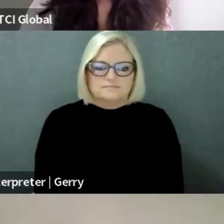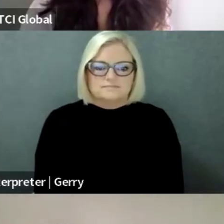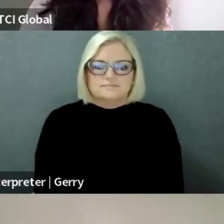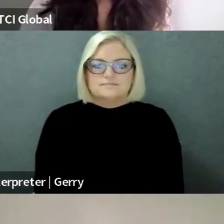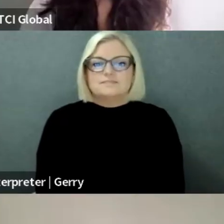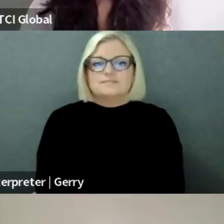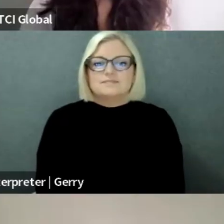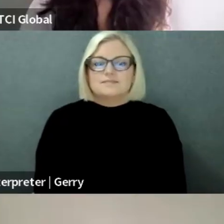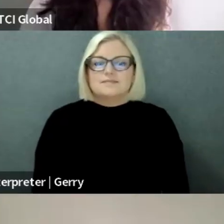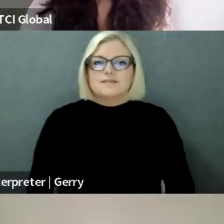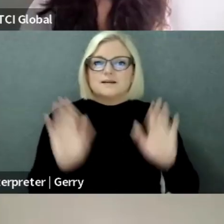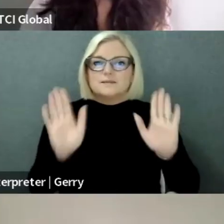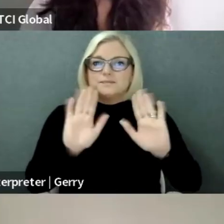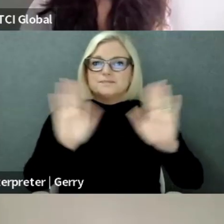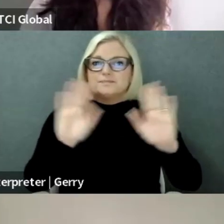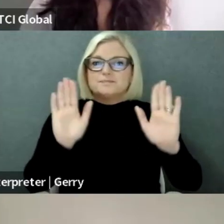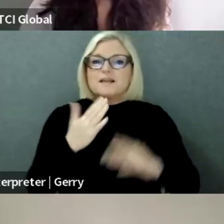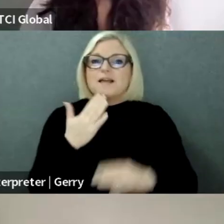Okay, thank you, team.